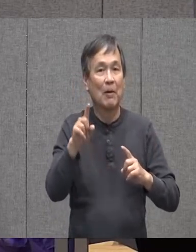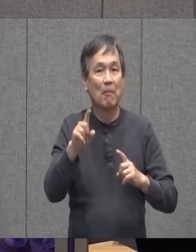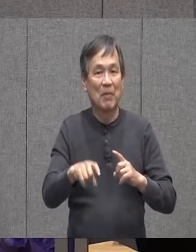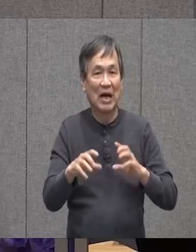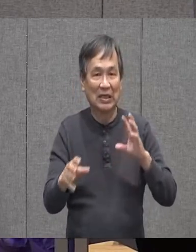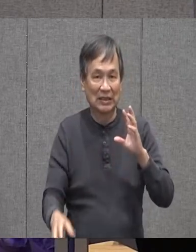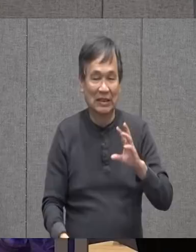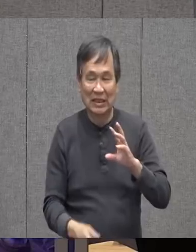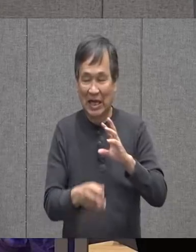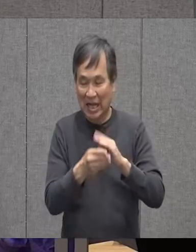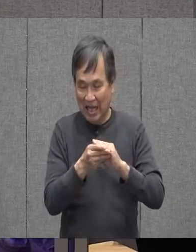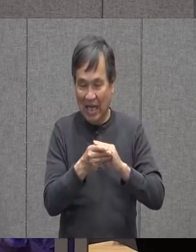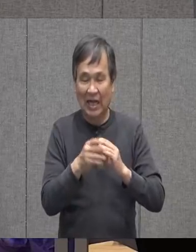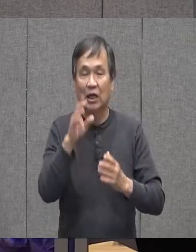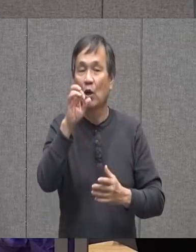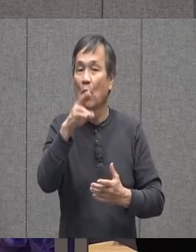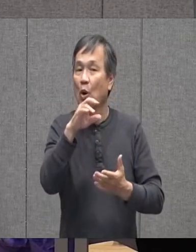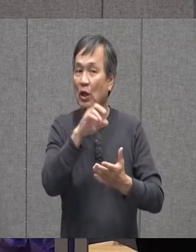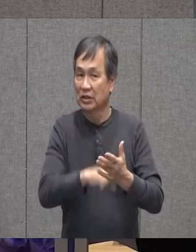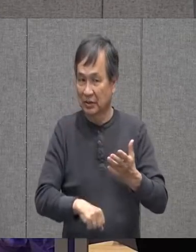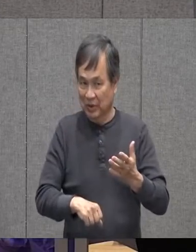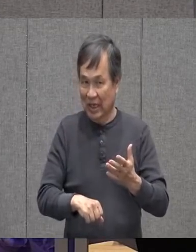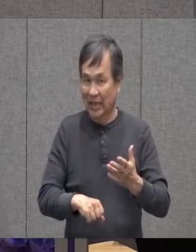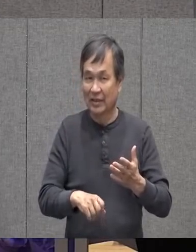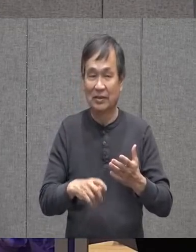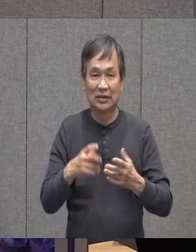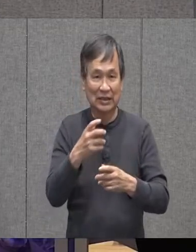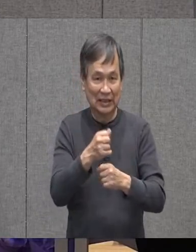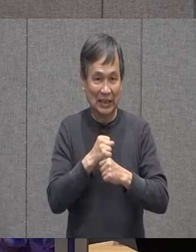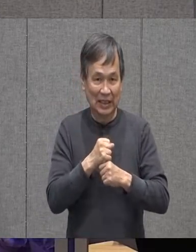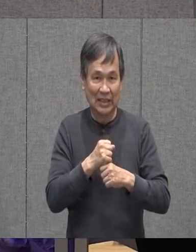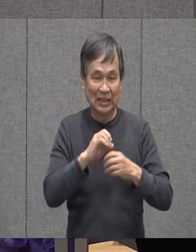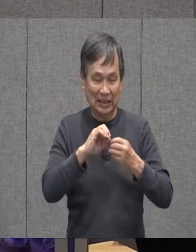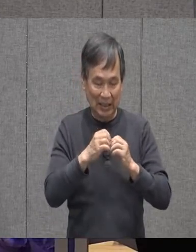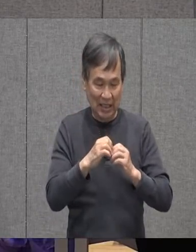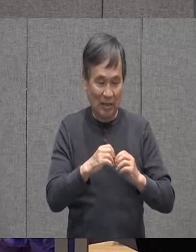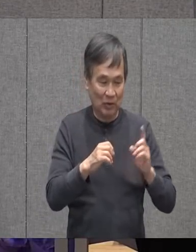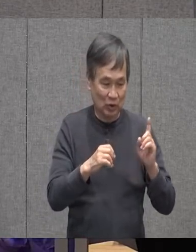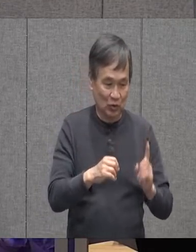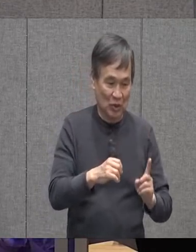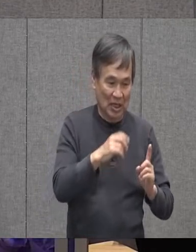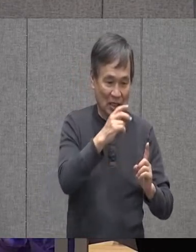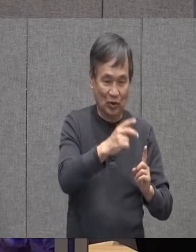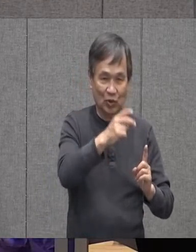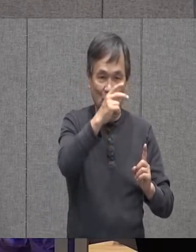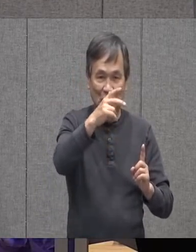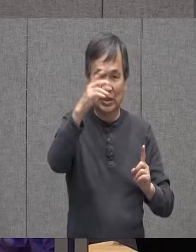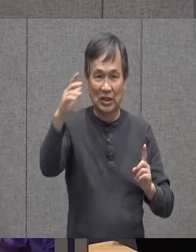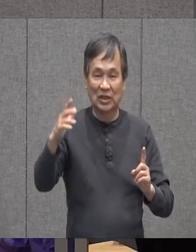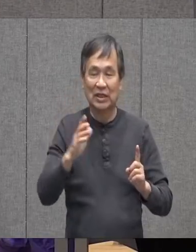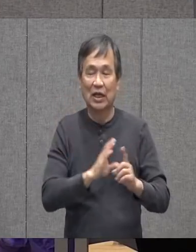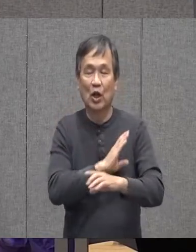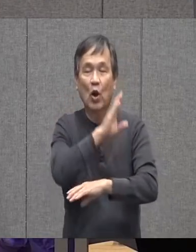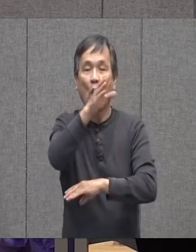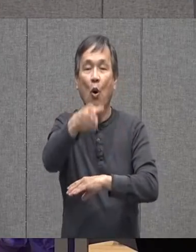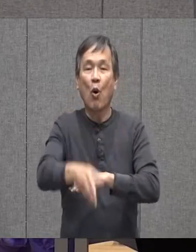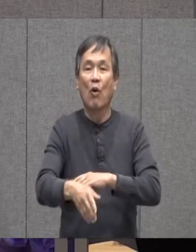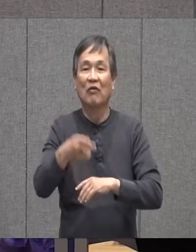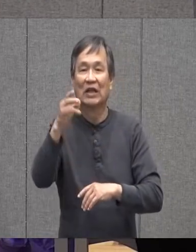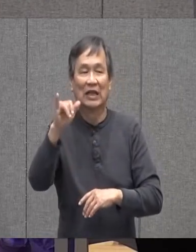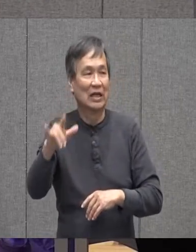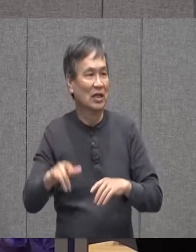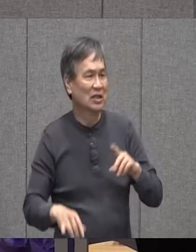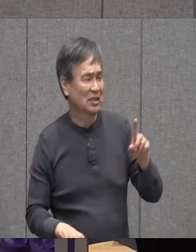3 dice, either adding or subtracting, to be able to get those numbers in numerical order and go over the hill. Mrs.